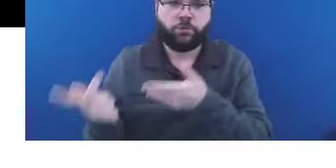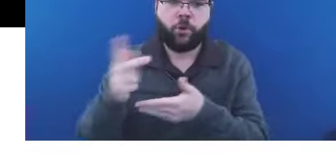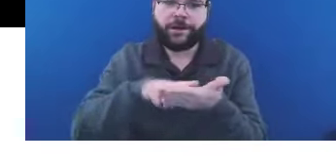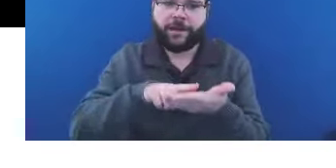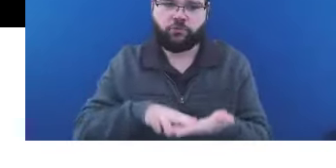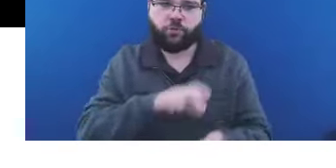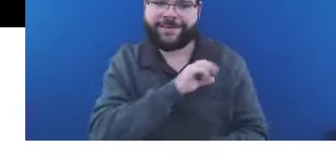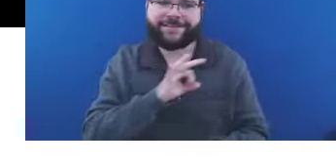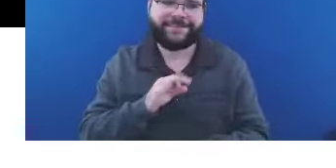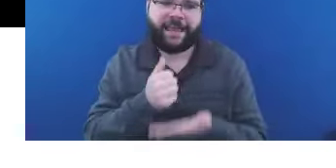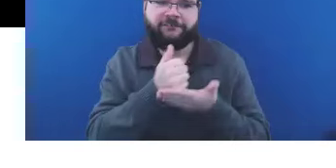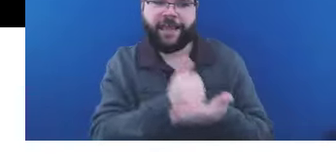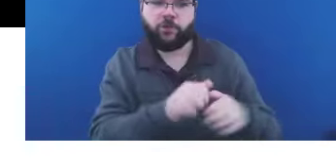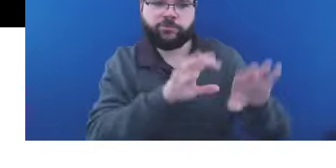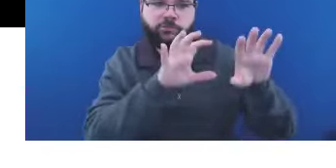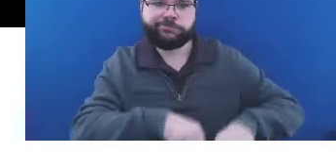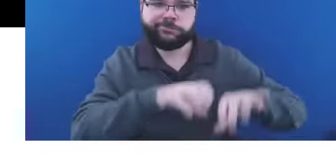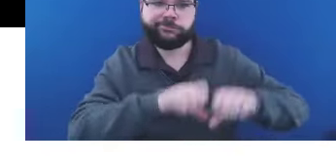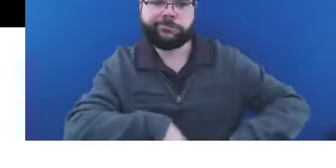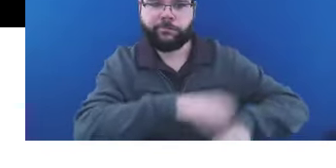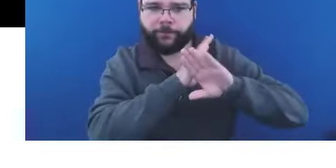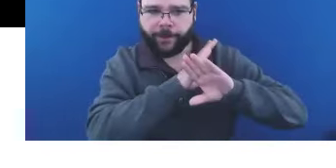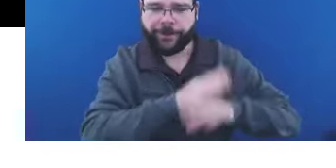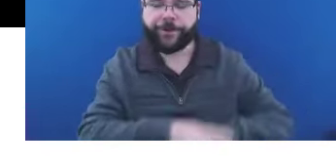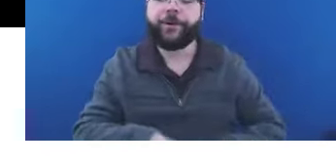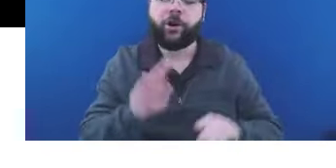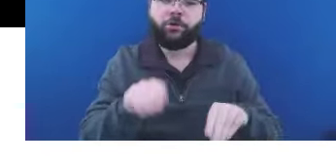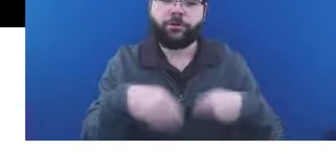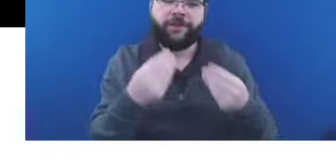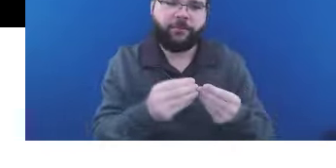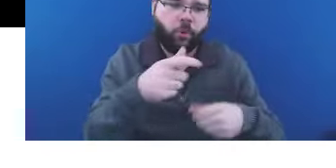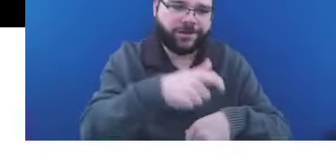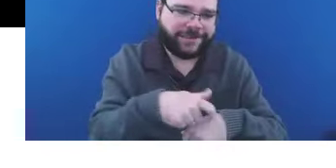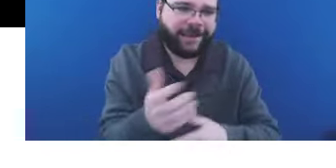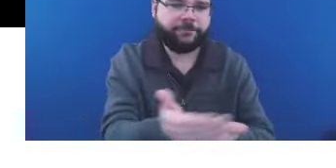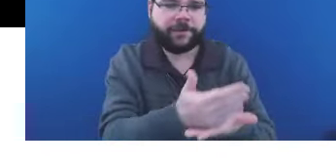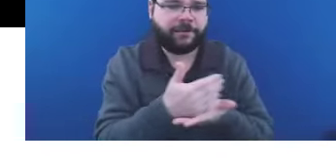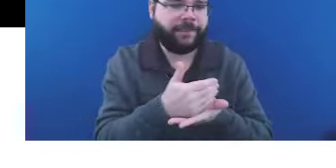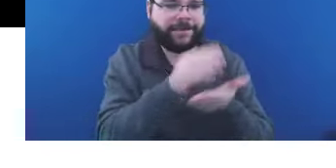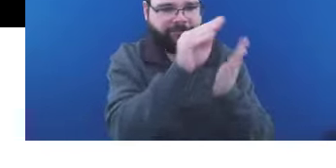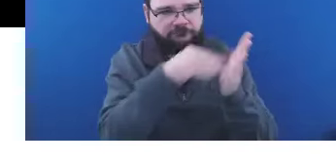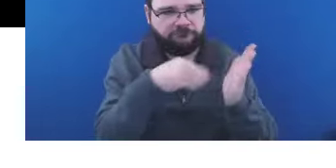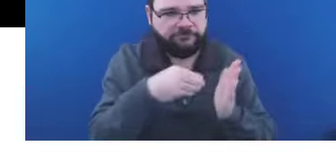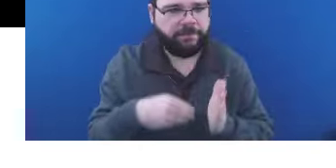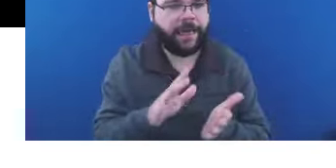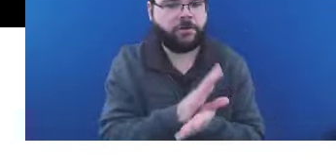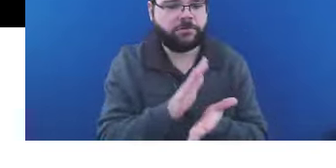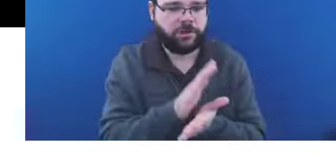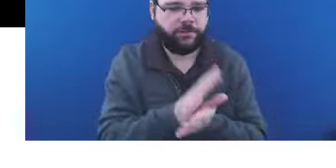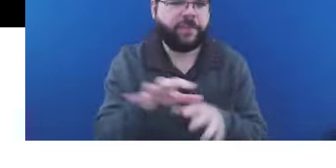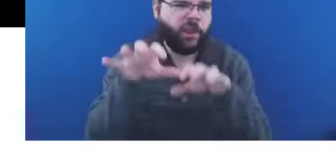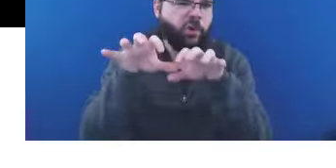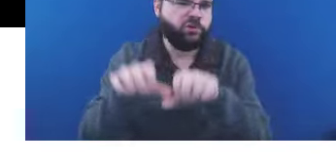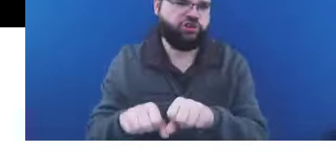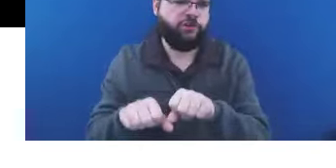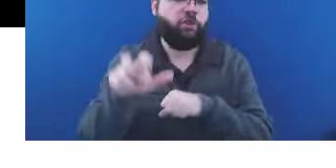Staff help remove barriers. They provide extra time to gather documentation, and they reserve